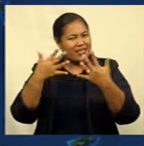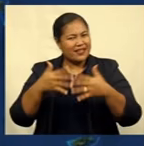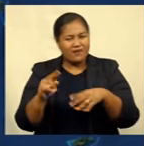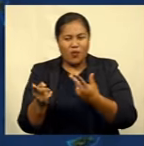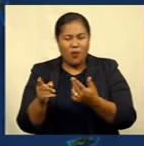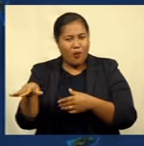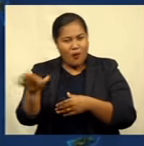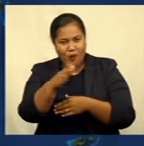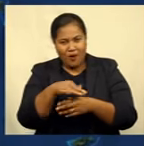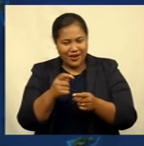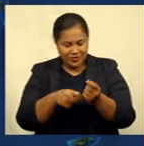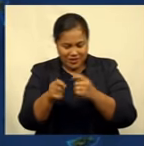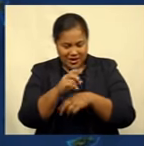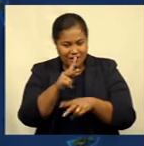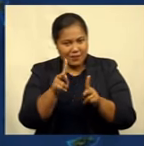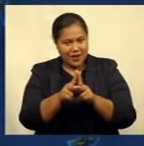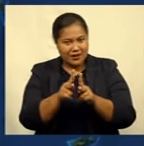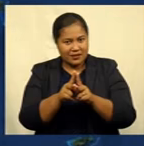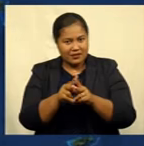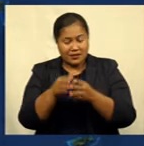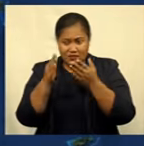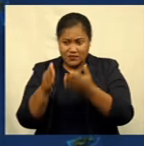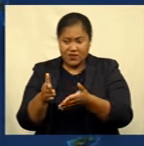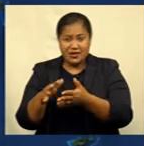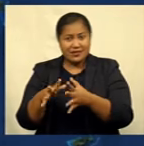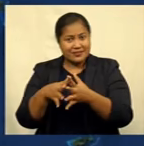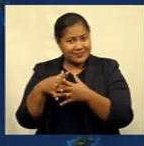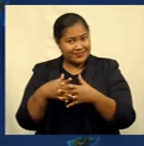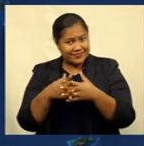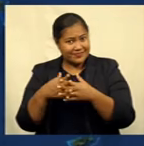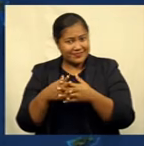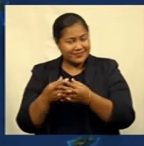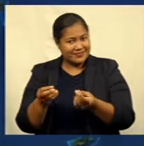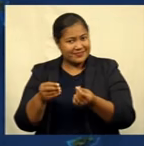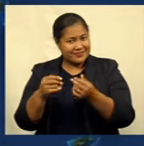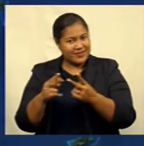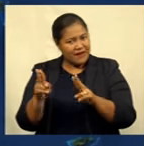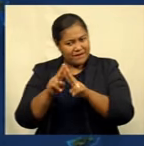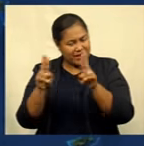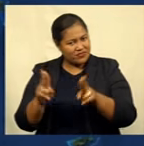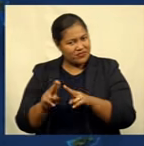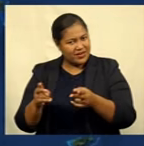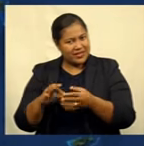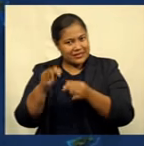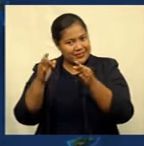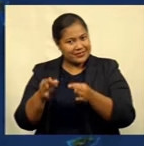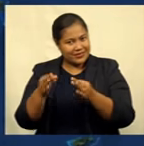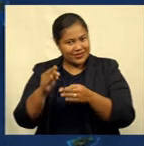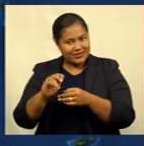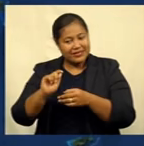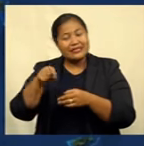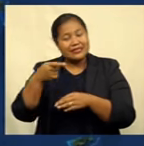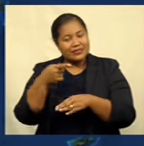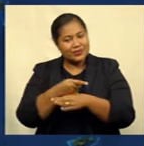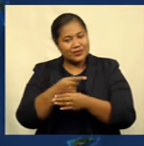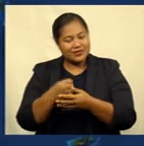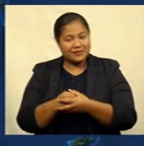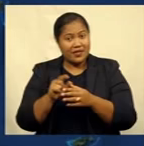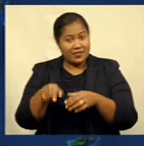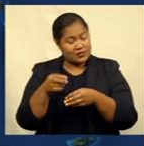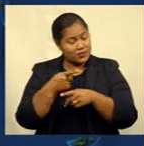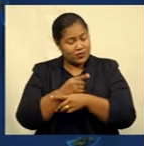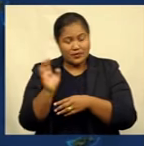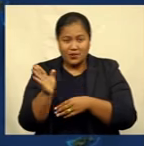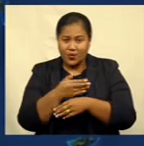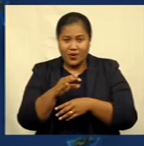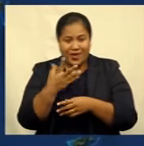partners. Major focus will be on the US Federal Reserve interest rate decision coming out later in the week. But for this week, that's all I